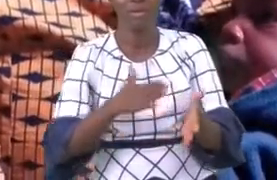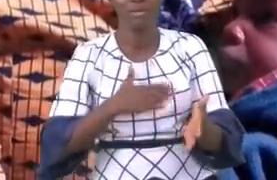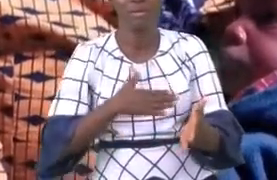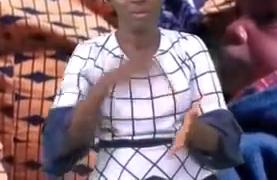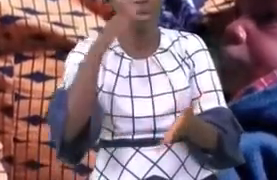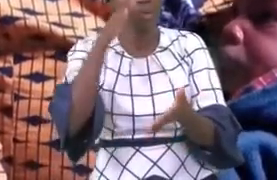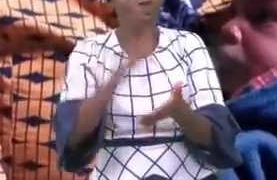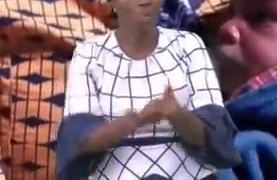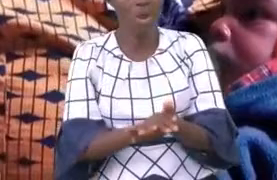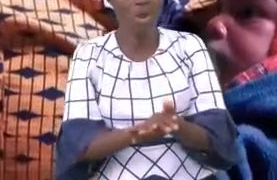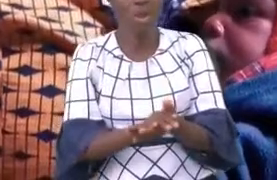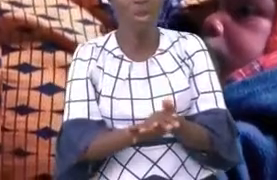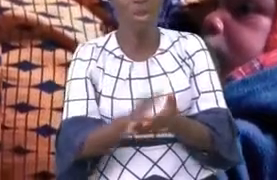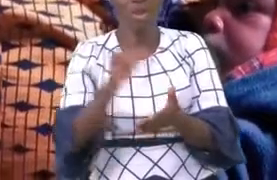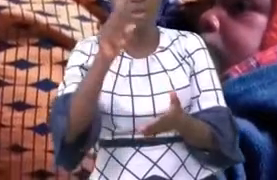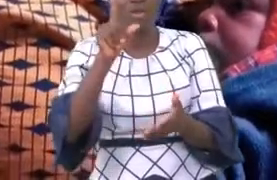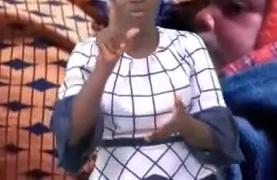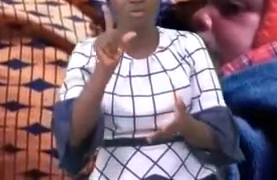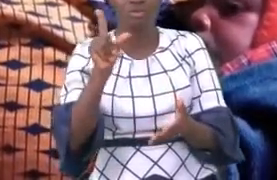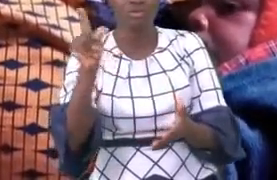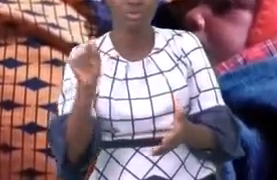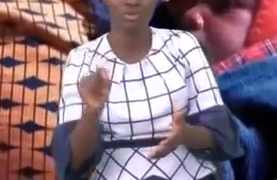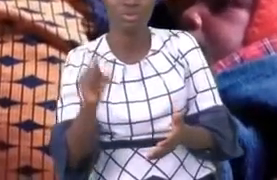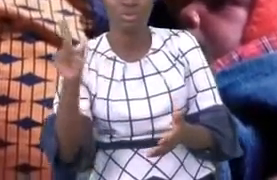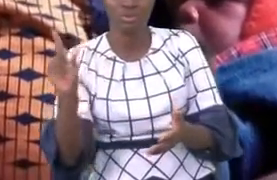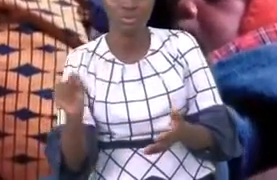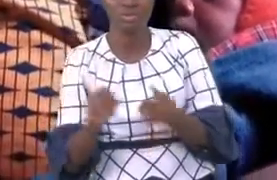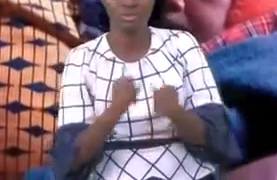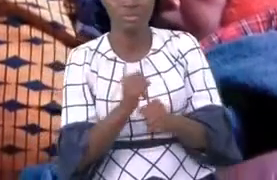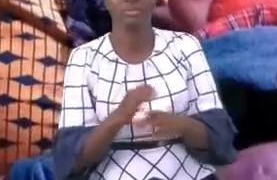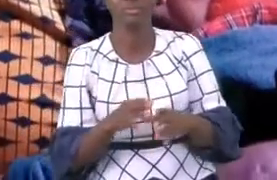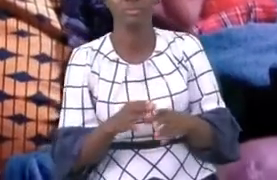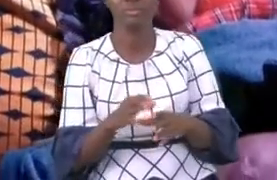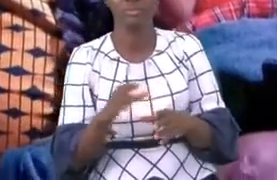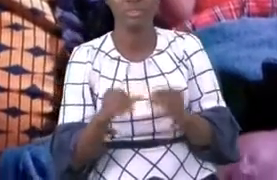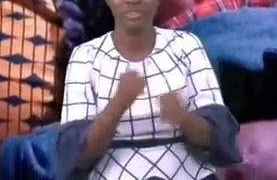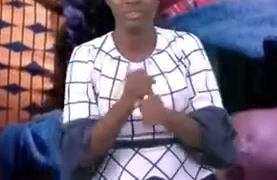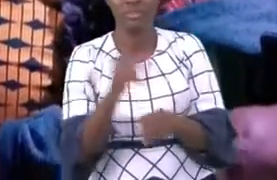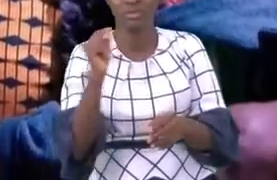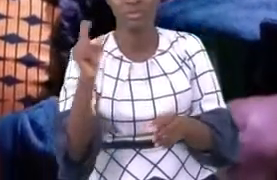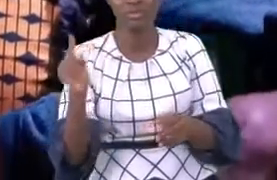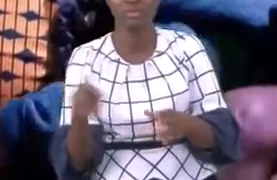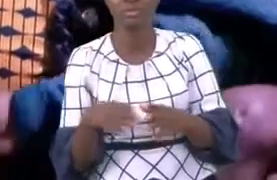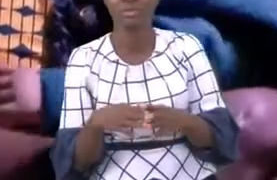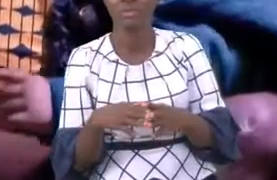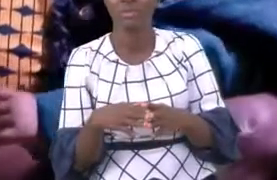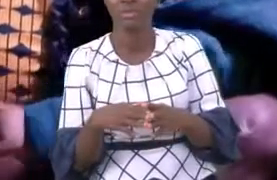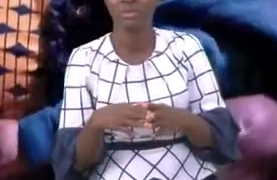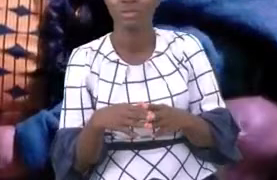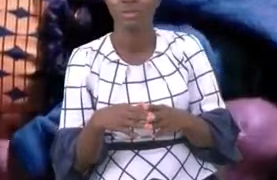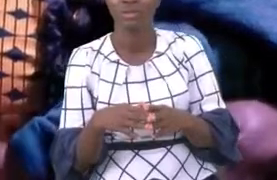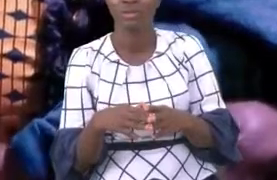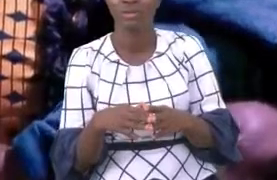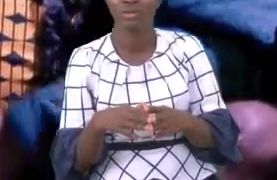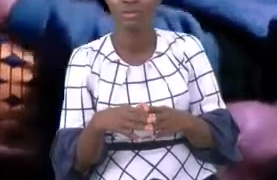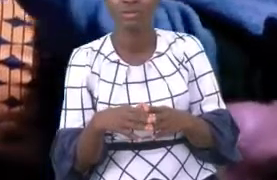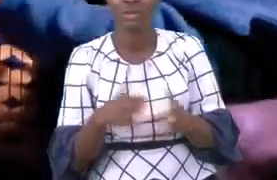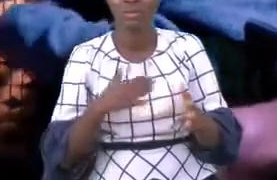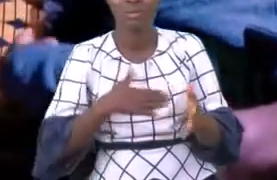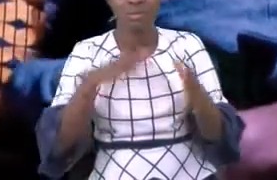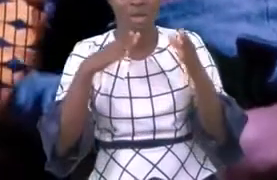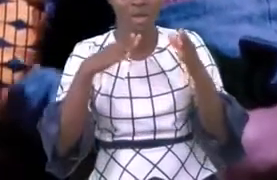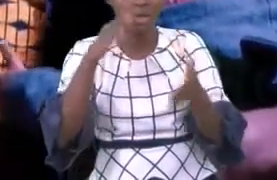wife took in, but only to experience miscarriage. We went to a private hospital, a mission